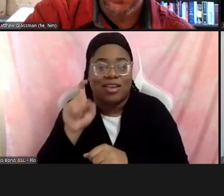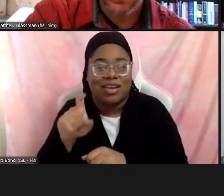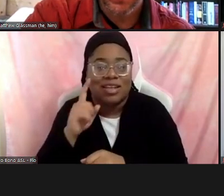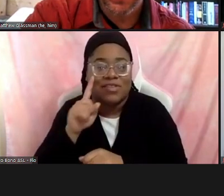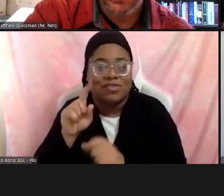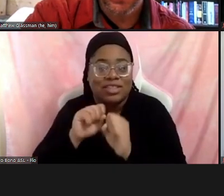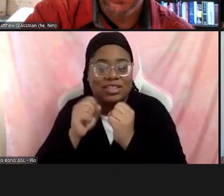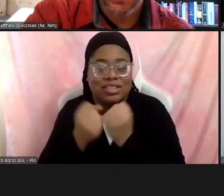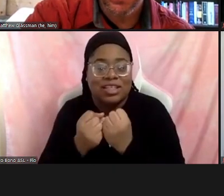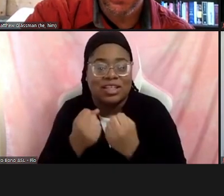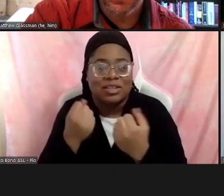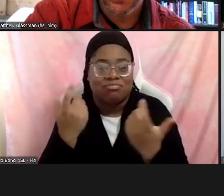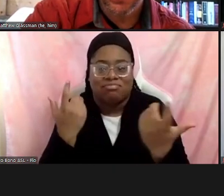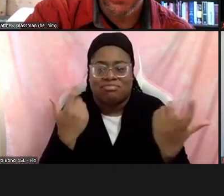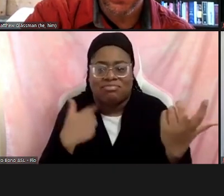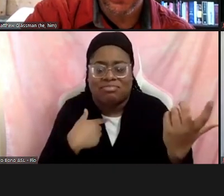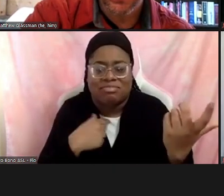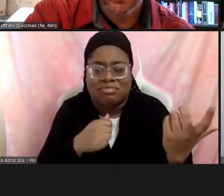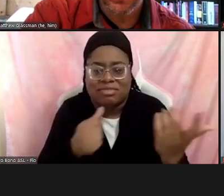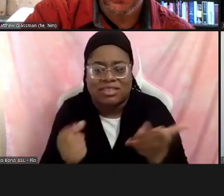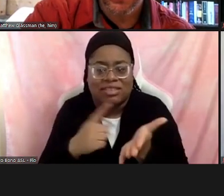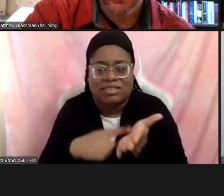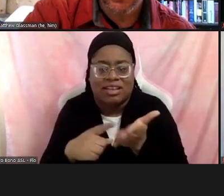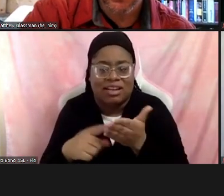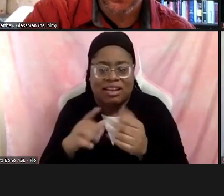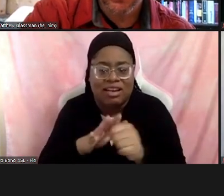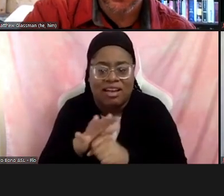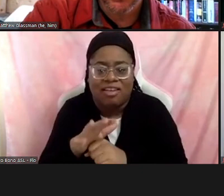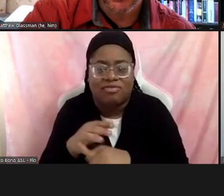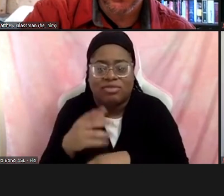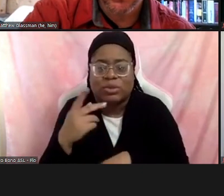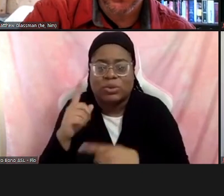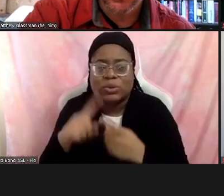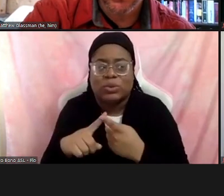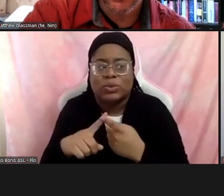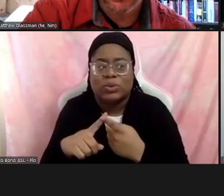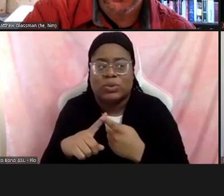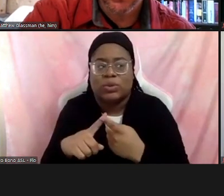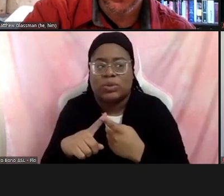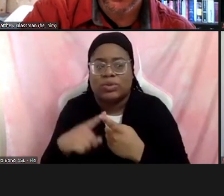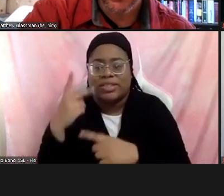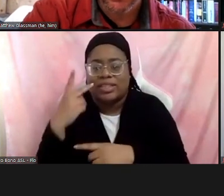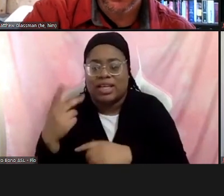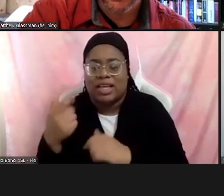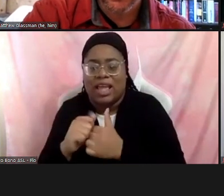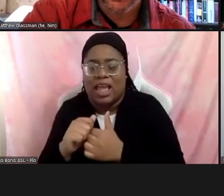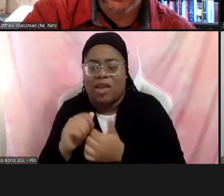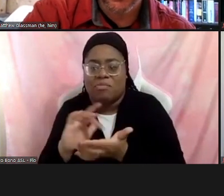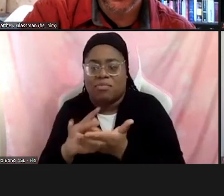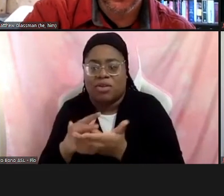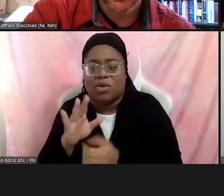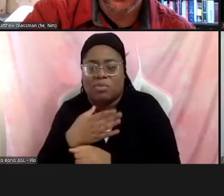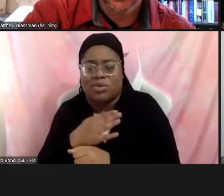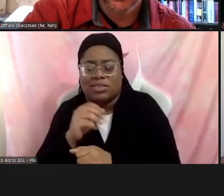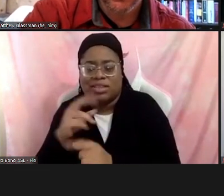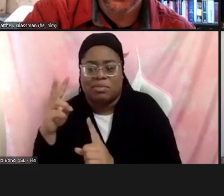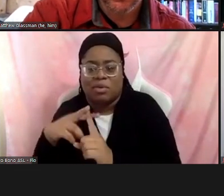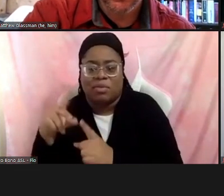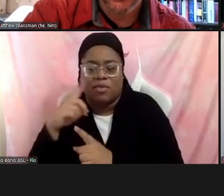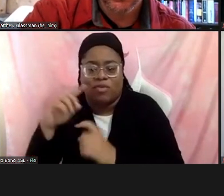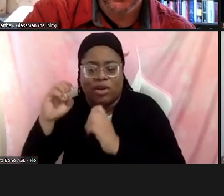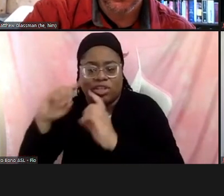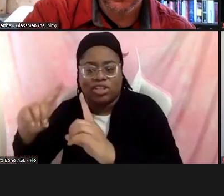mean, we haven't even studied enough how clinical music could be applied for